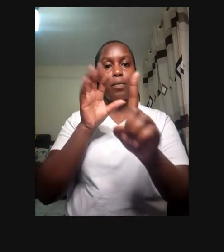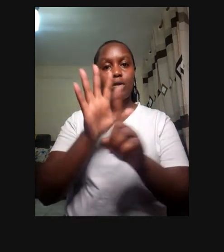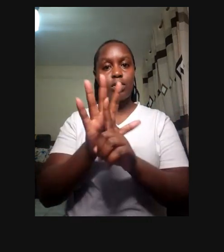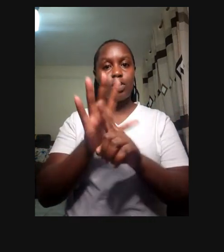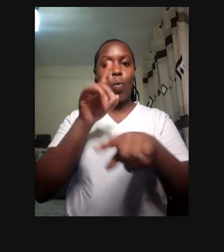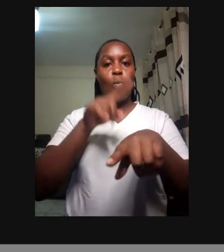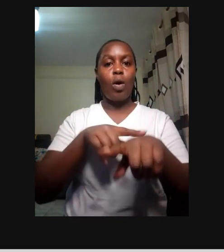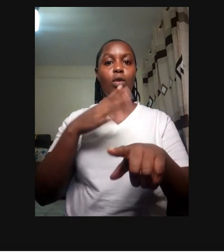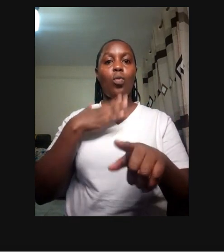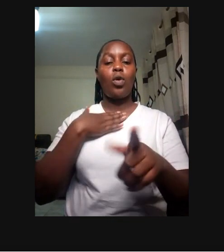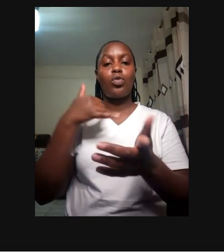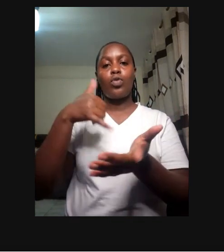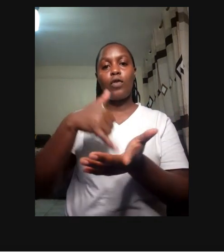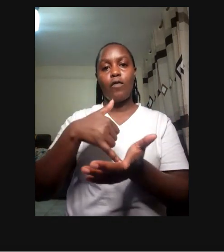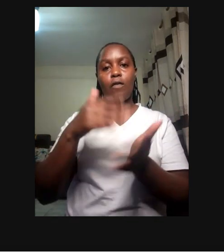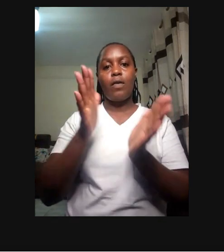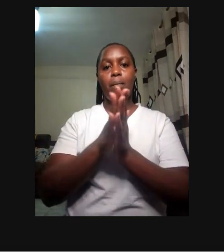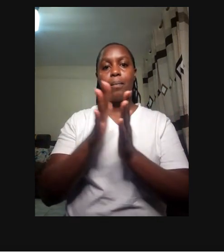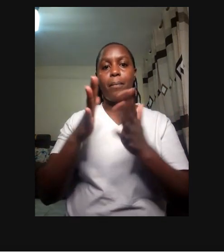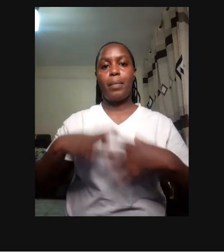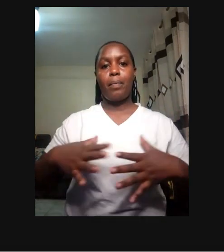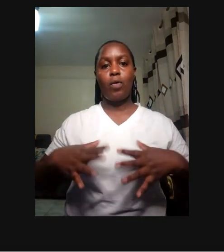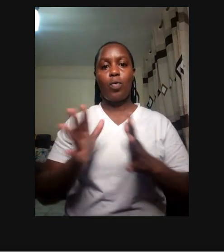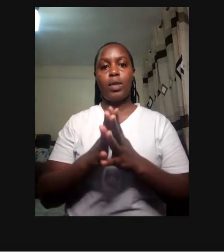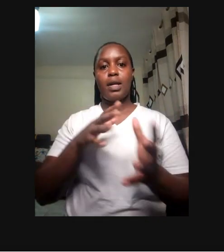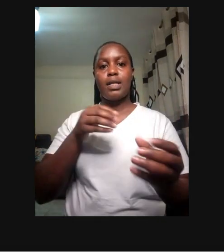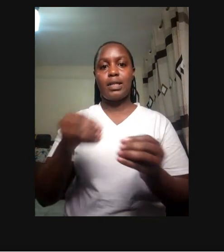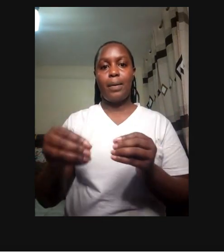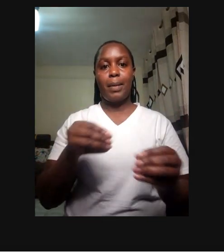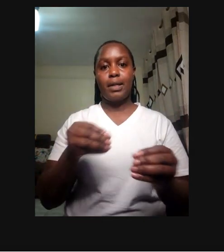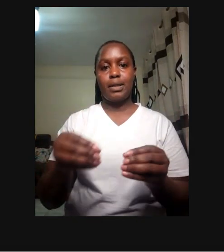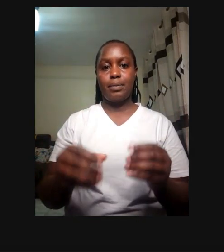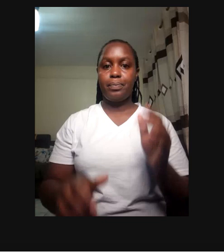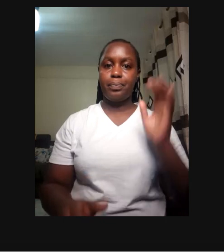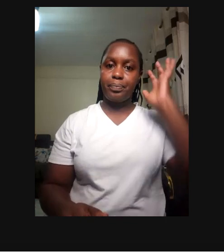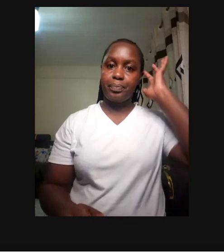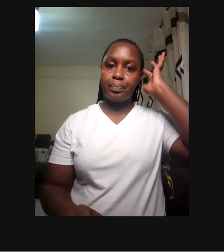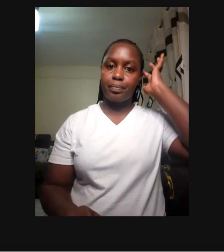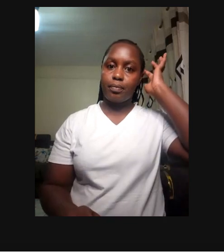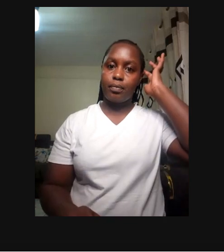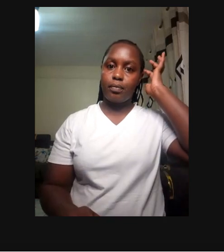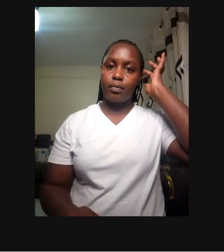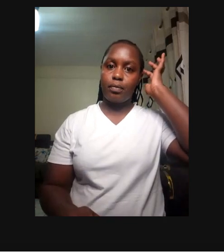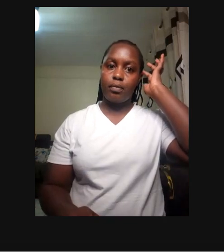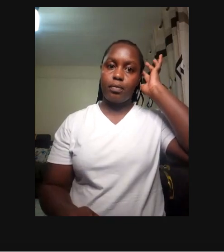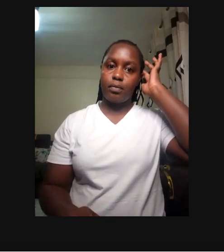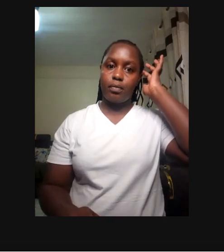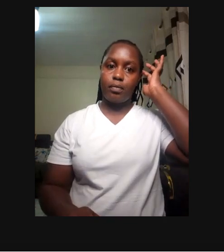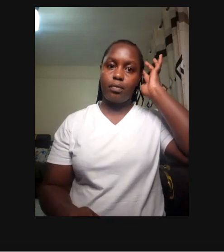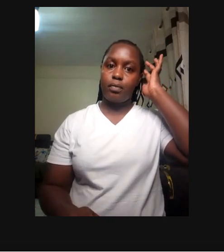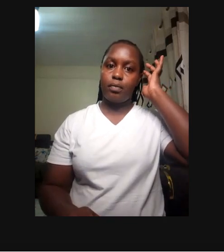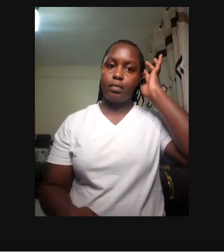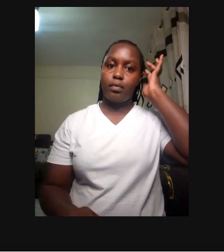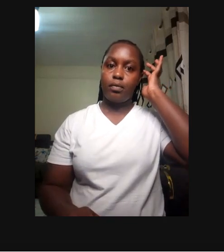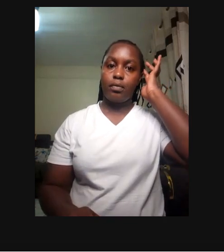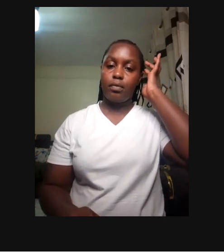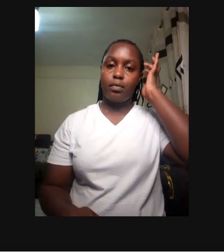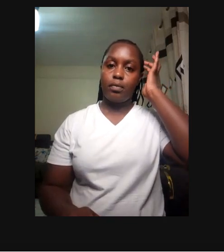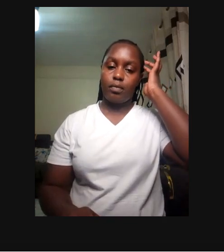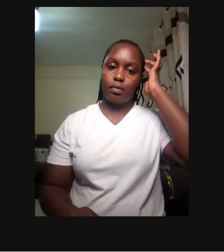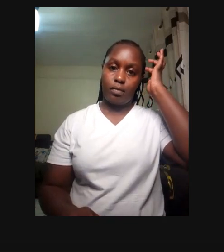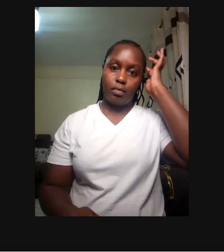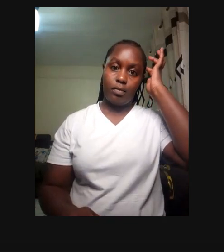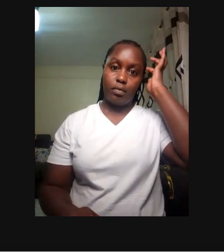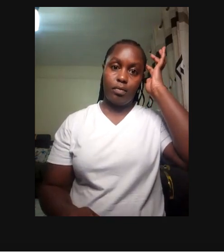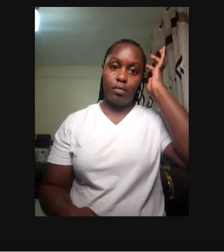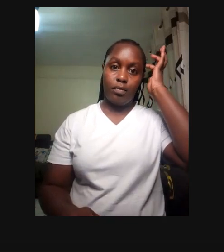creators with disabilities. Yes. Um, Yes, yes, yes. Social media etiquette